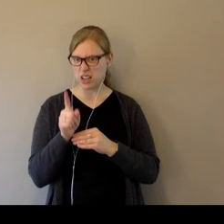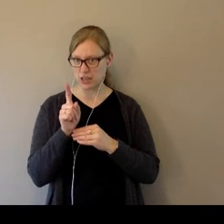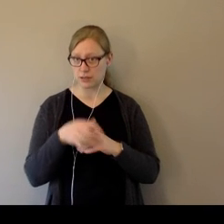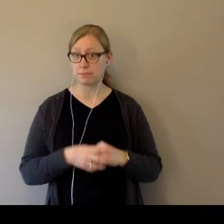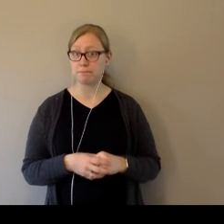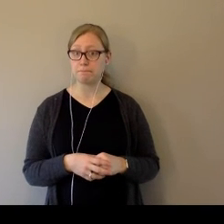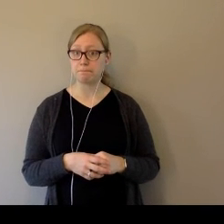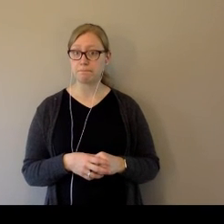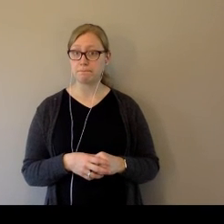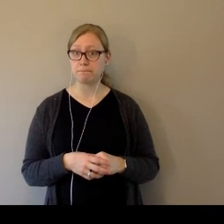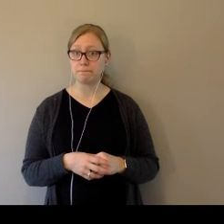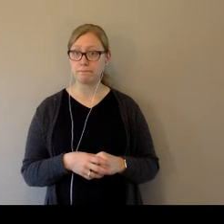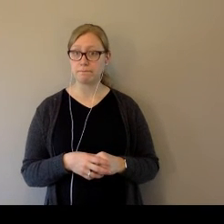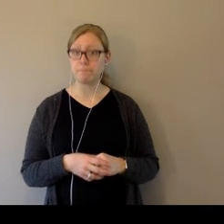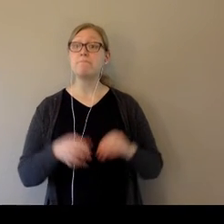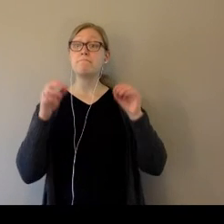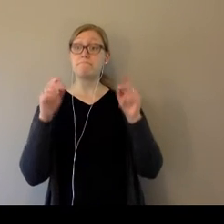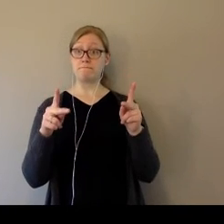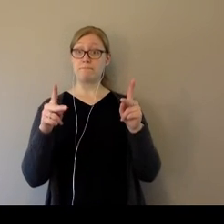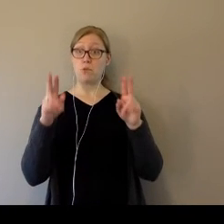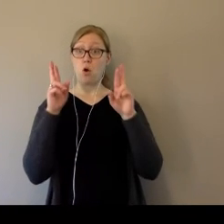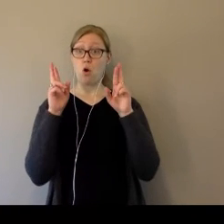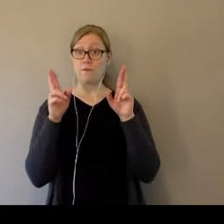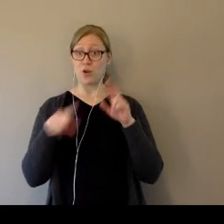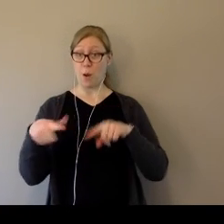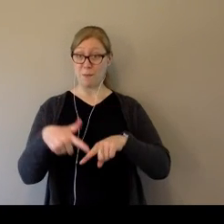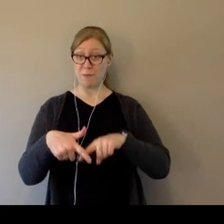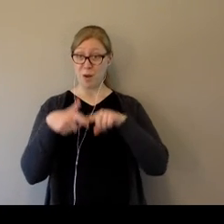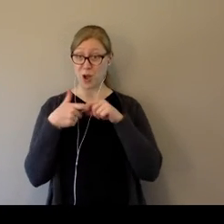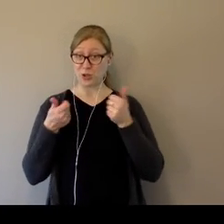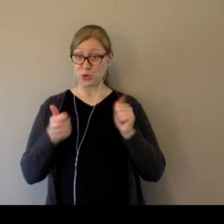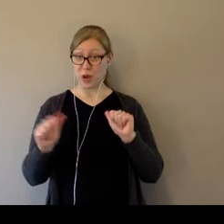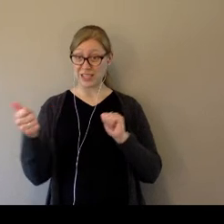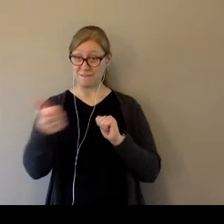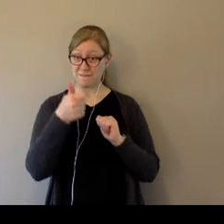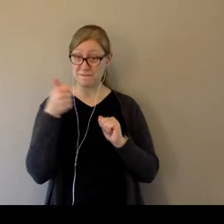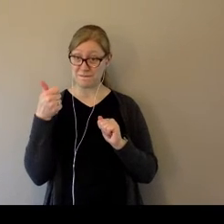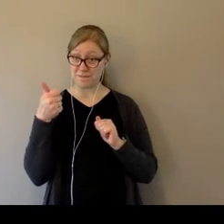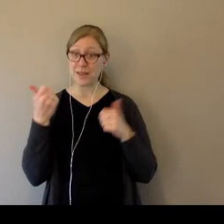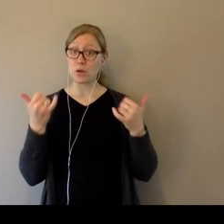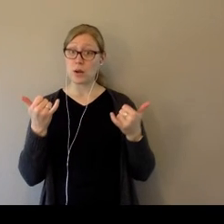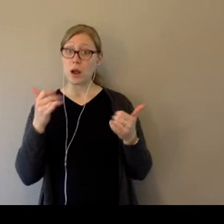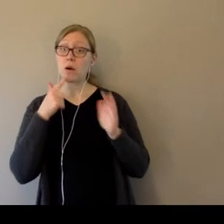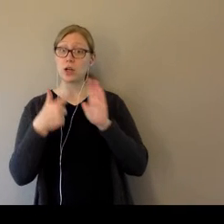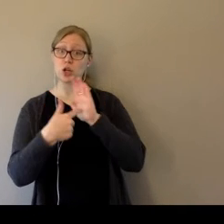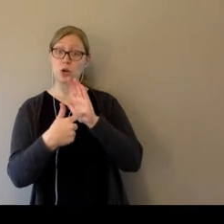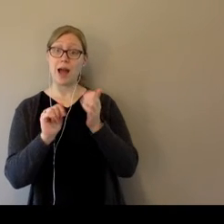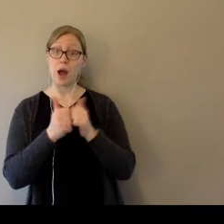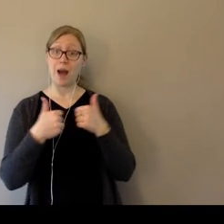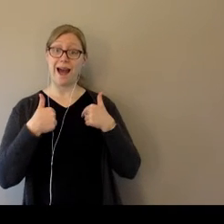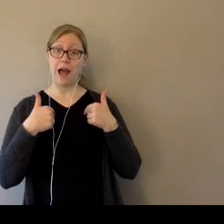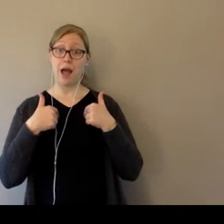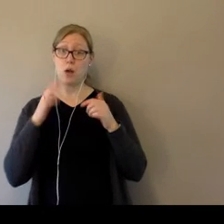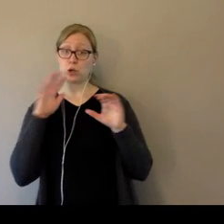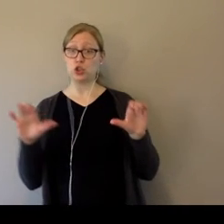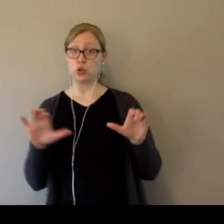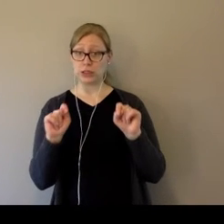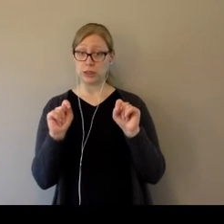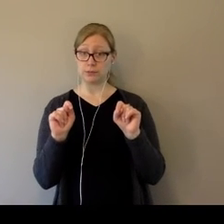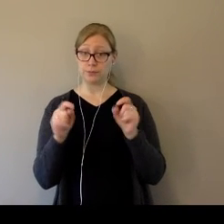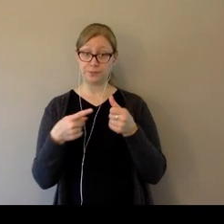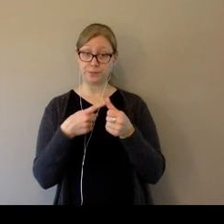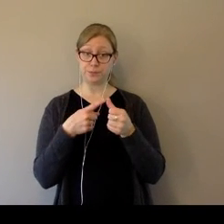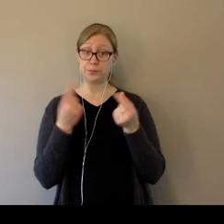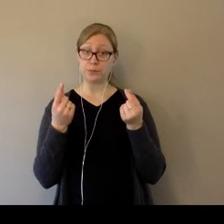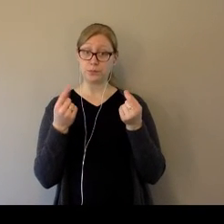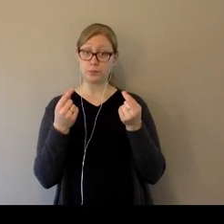Okay, so hopefully you tried the problem, and I'm going to show you how I would do it. So the first thing we're going to do